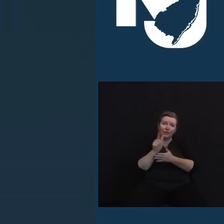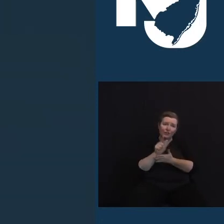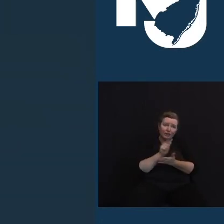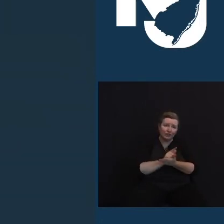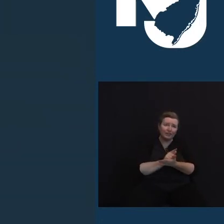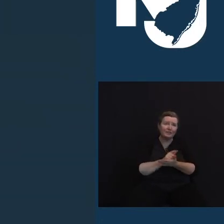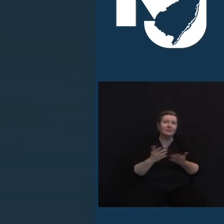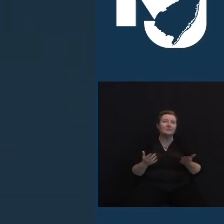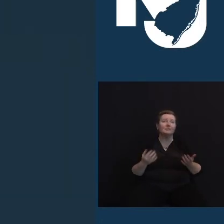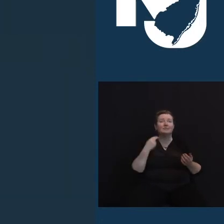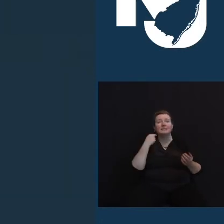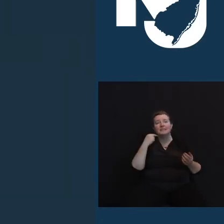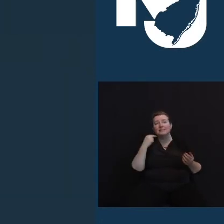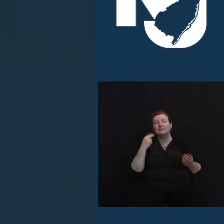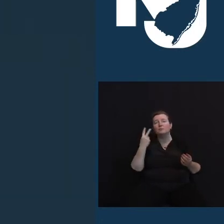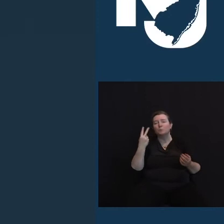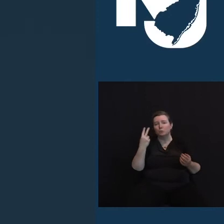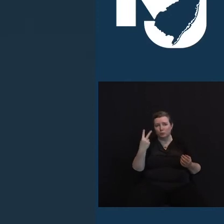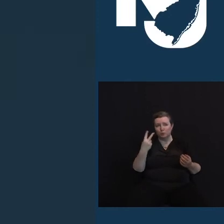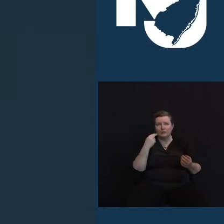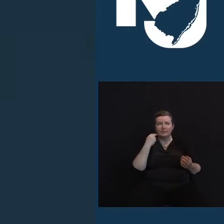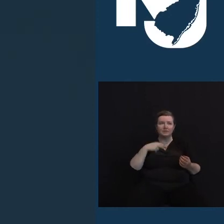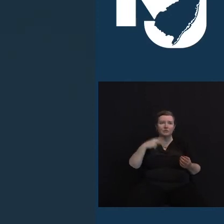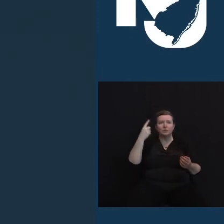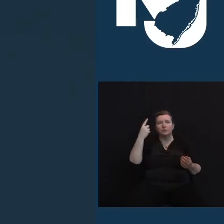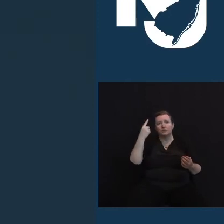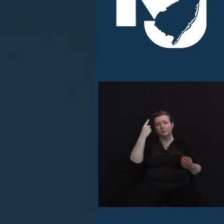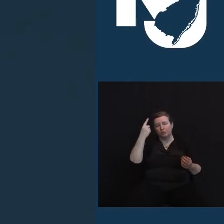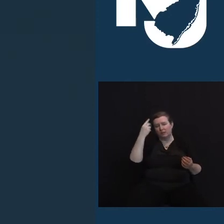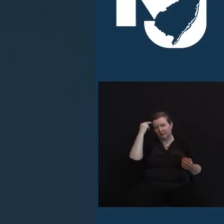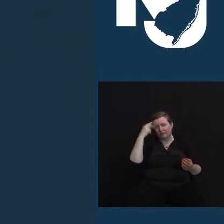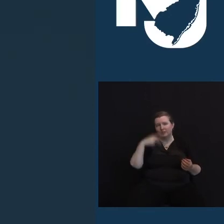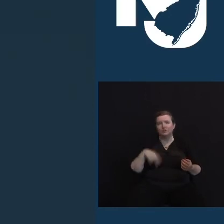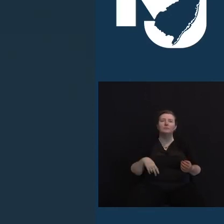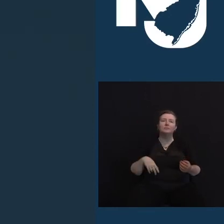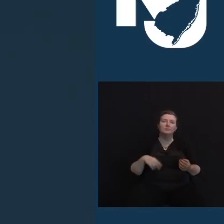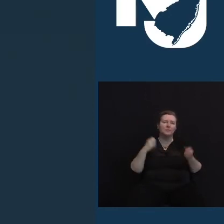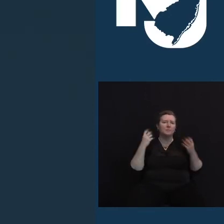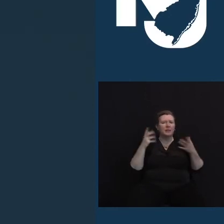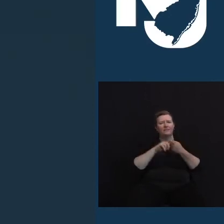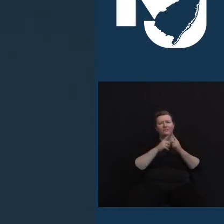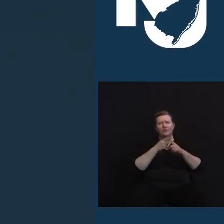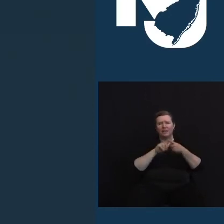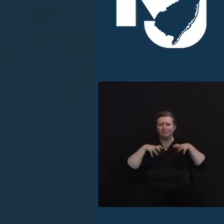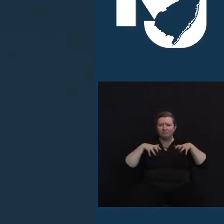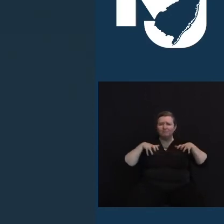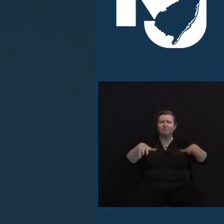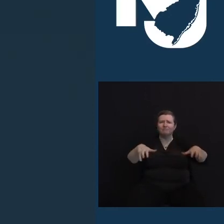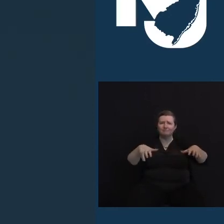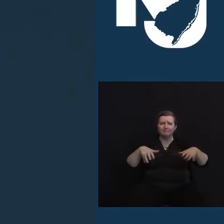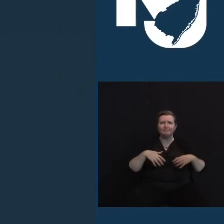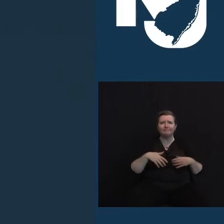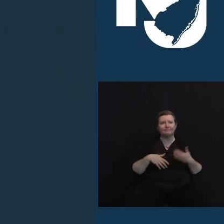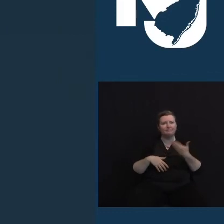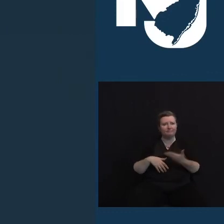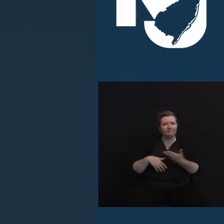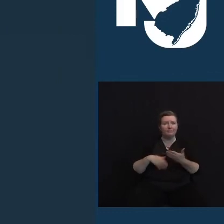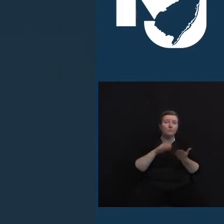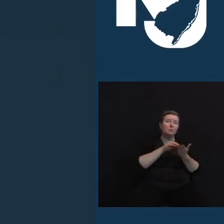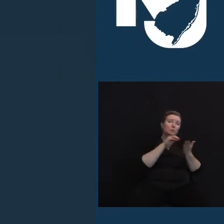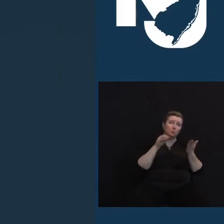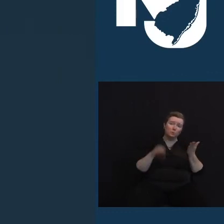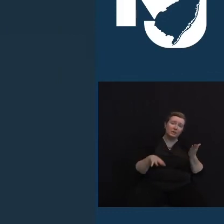Heather and Shannon, and nephew, Kevin. And she leaves many, many friends and many more grateful students. And by the way, to the point of these